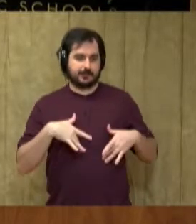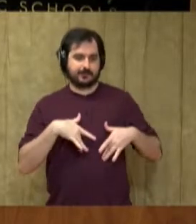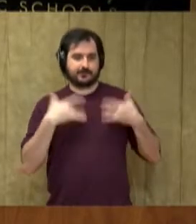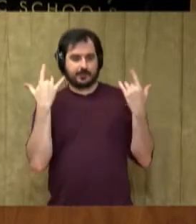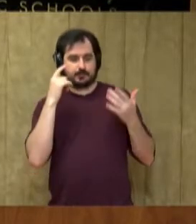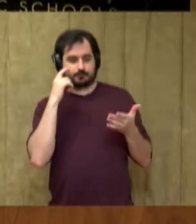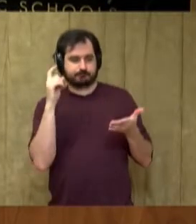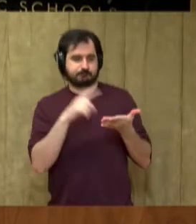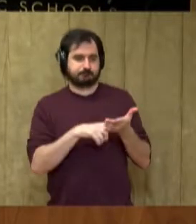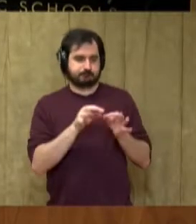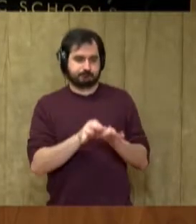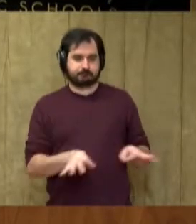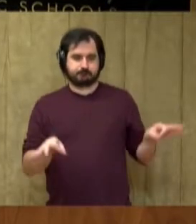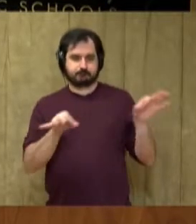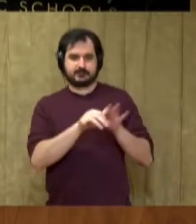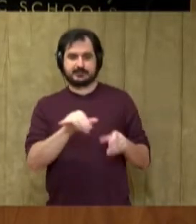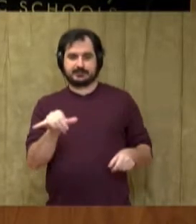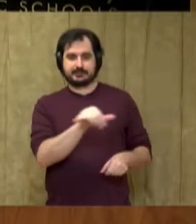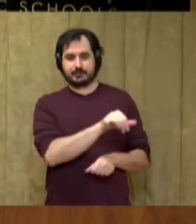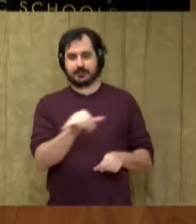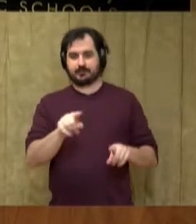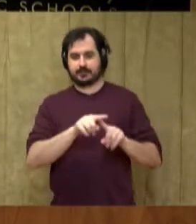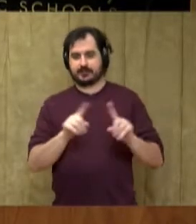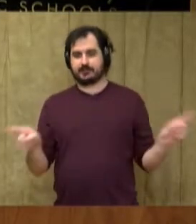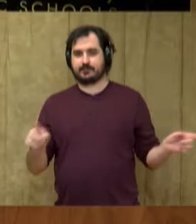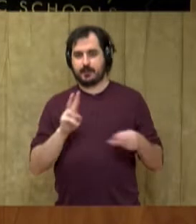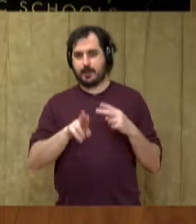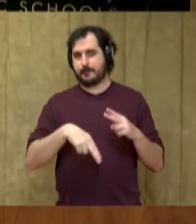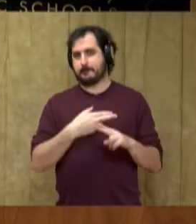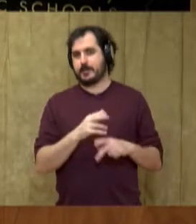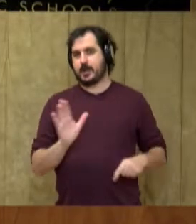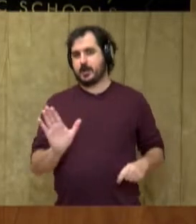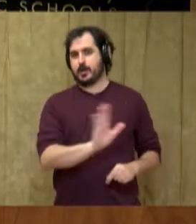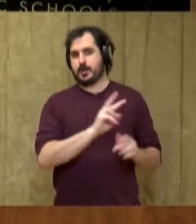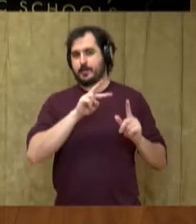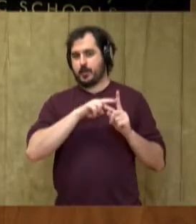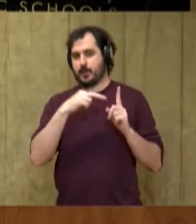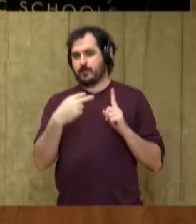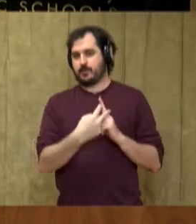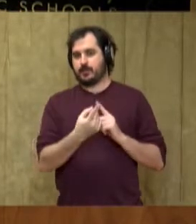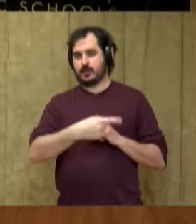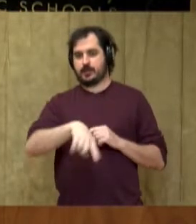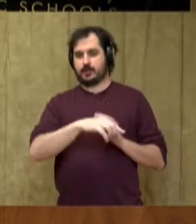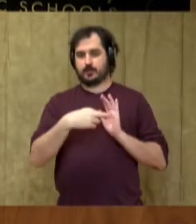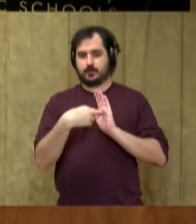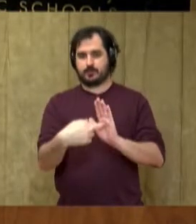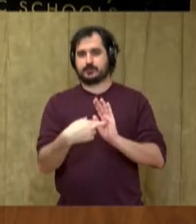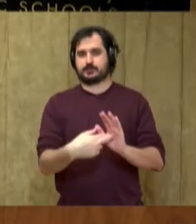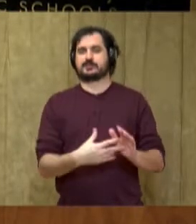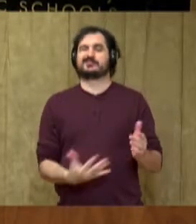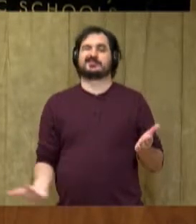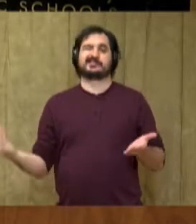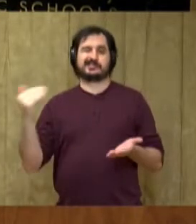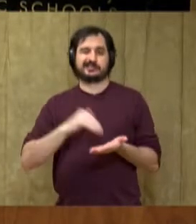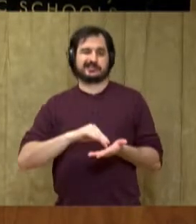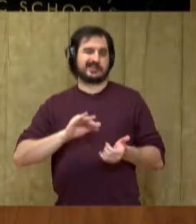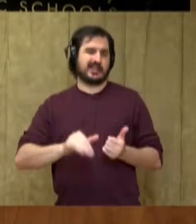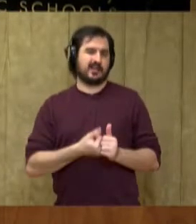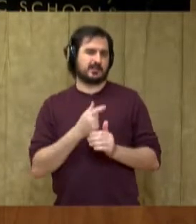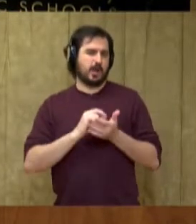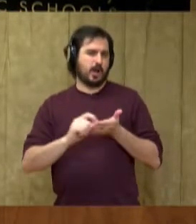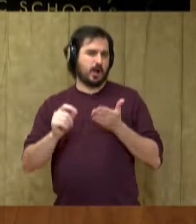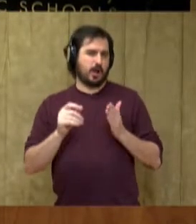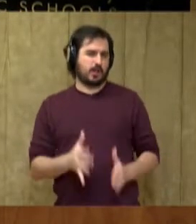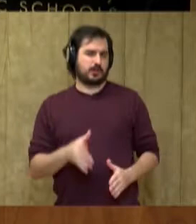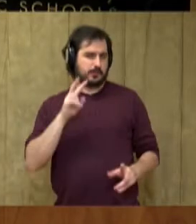and differences in the point of view they represent. And again, how does the author's point of view and purpose shape and